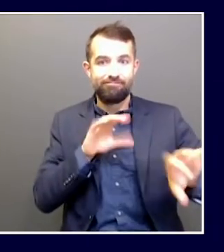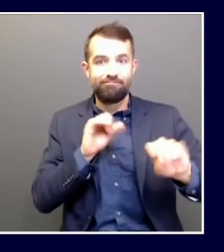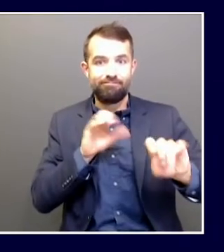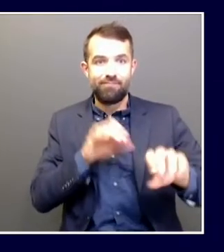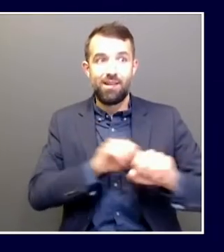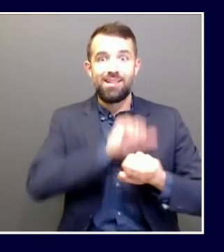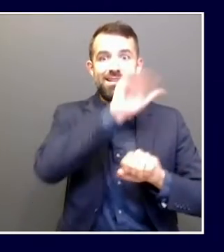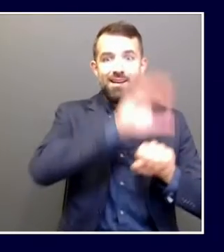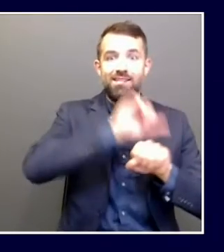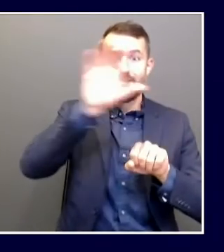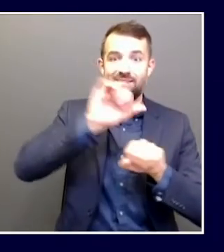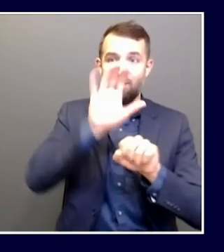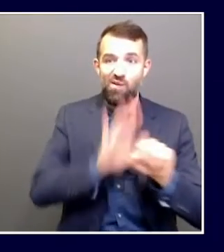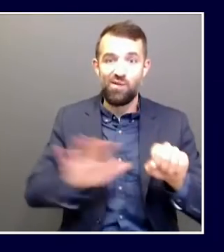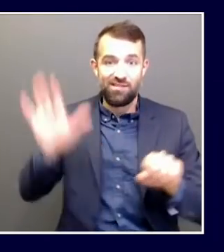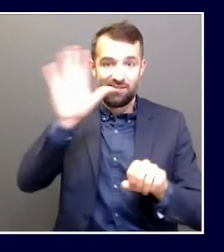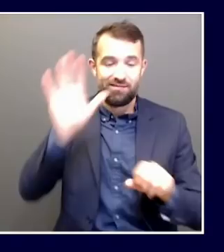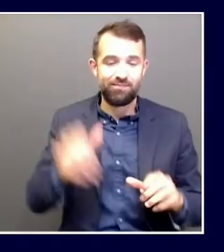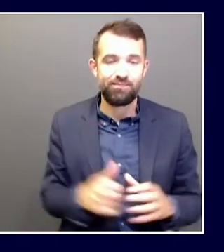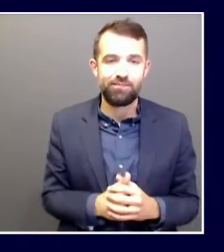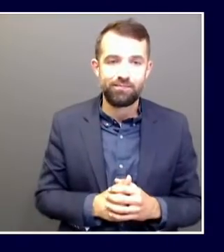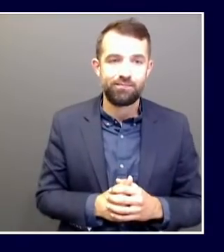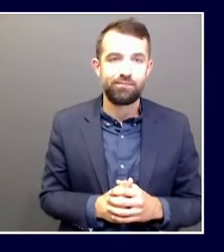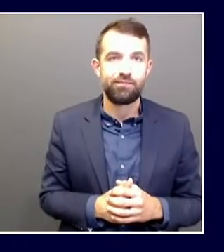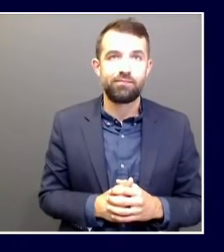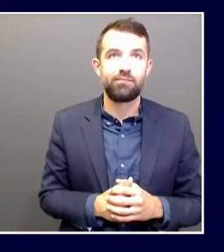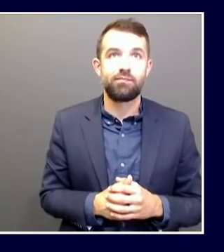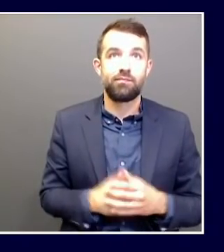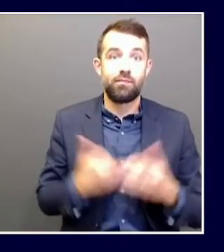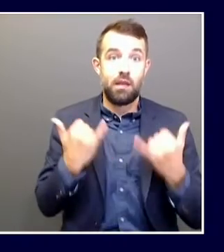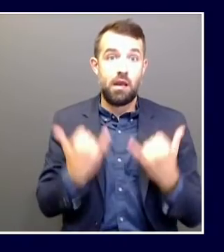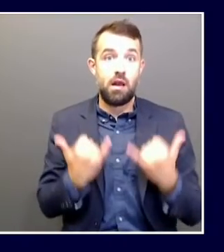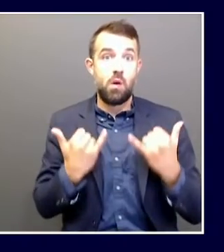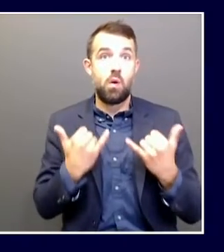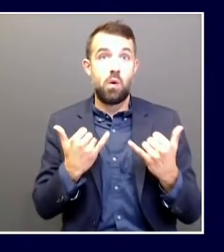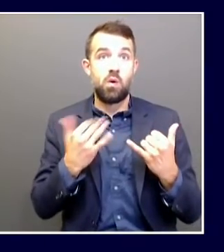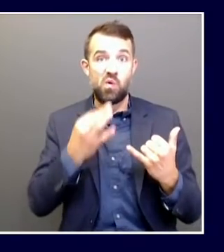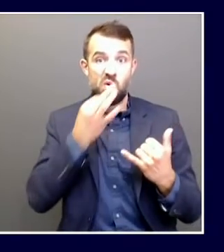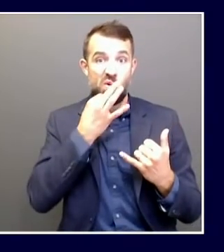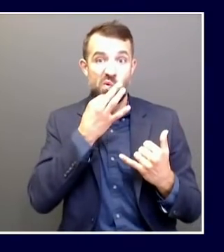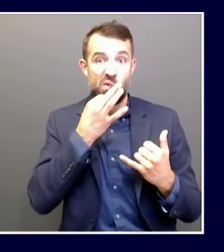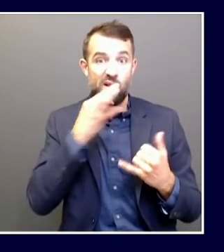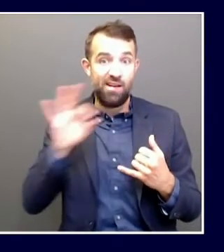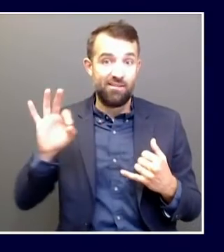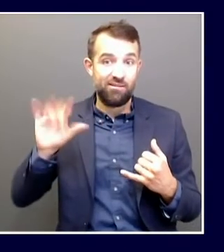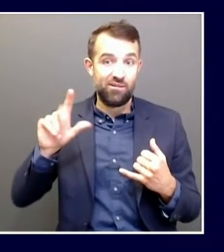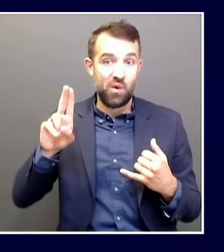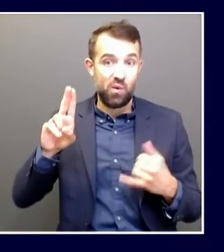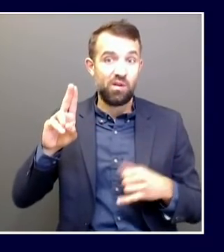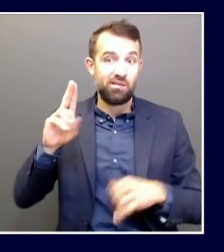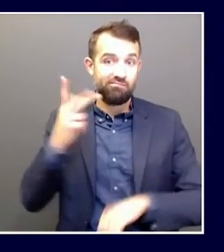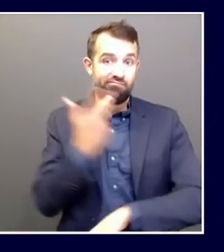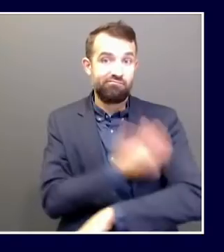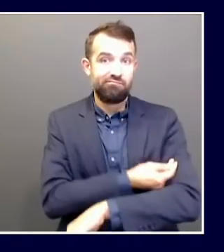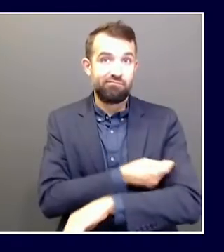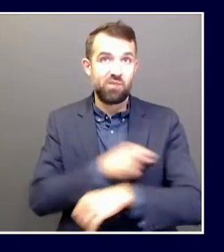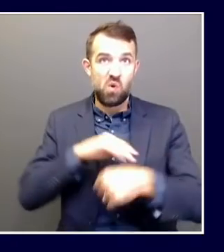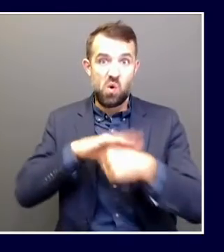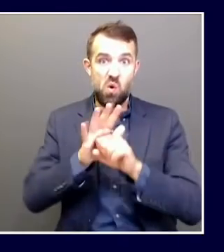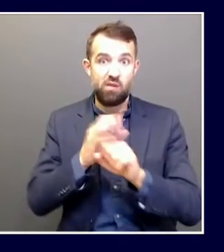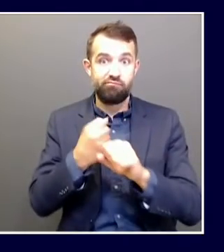get deeper into flu season or kind of approach it, and then it's the convergence with the Delta variant and flu